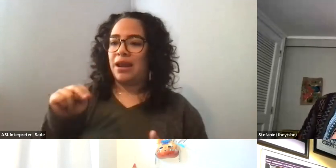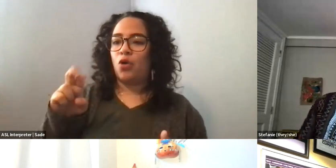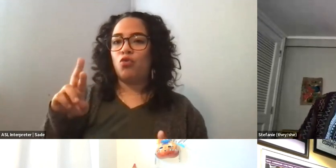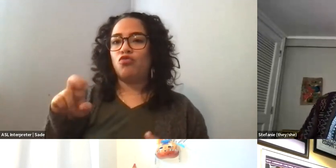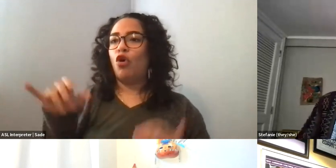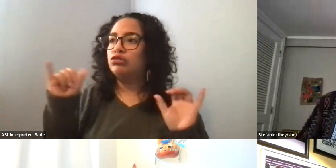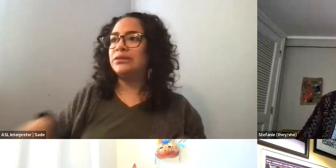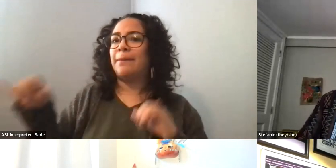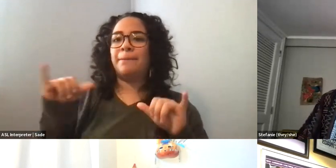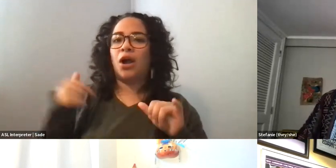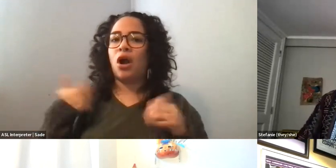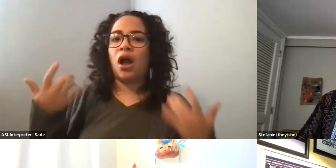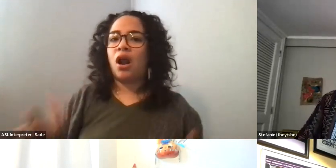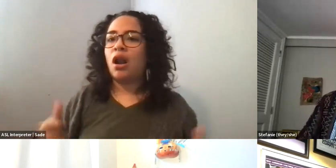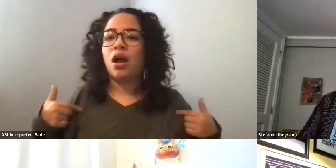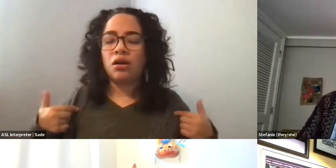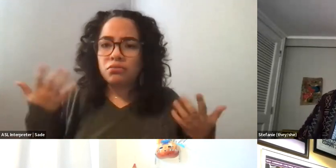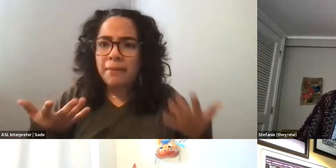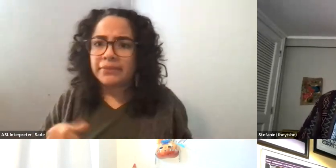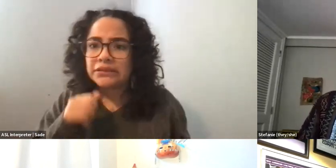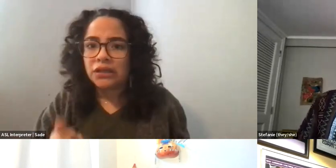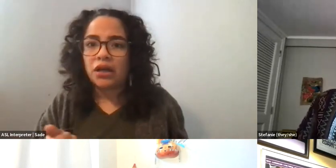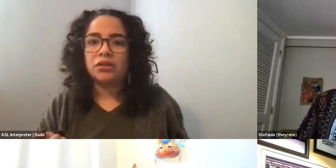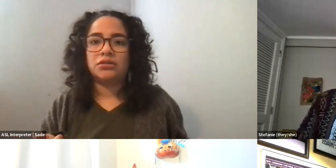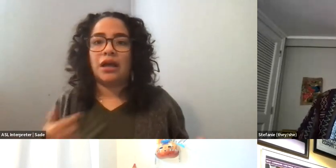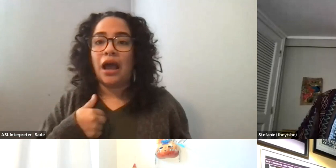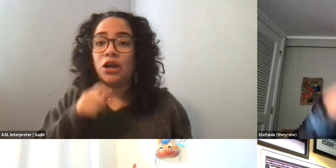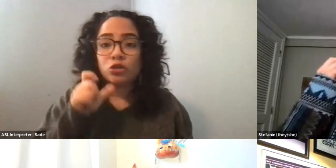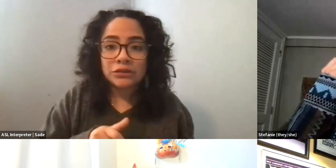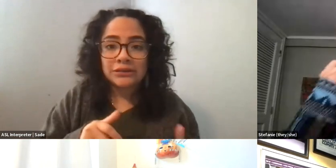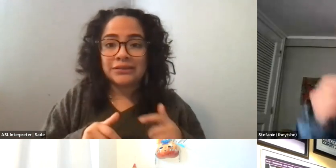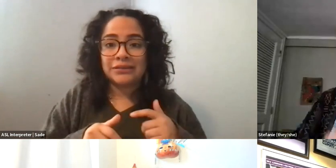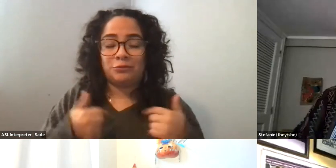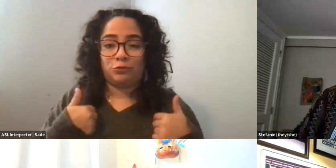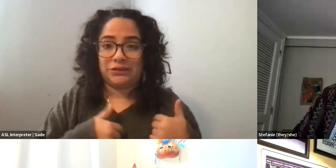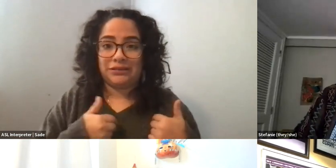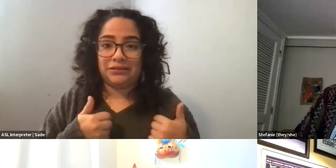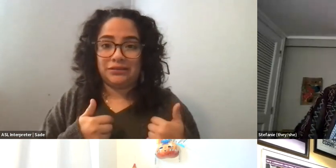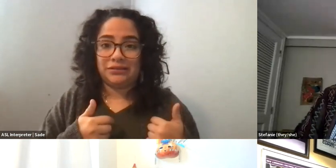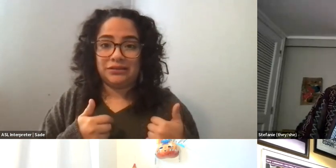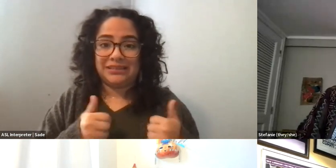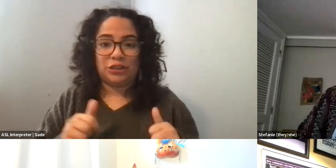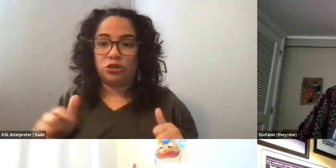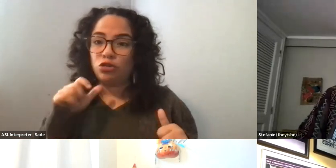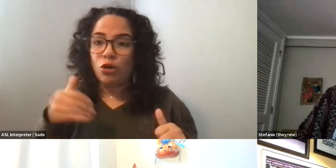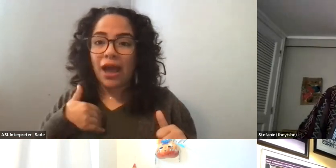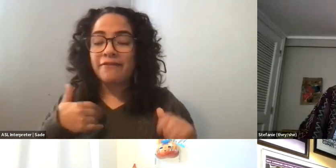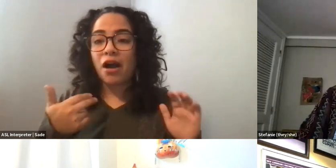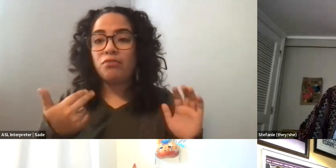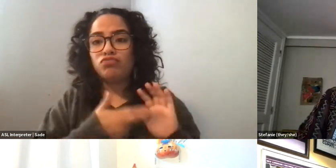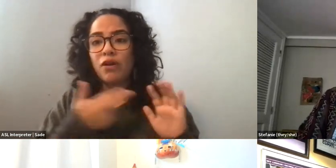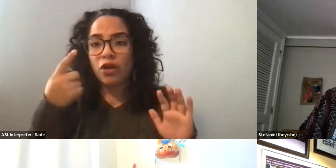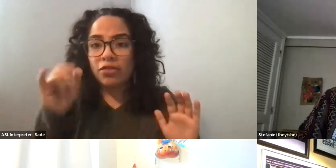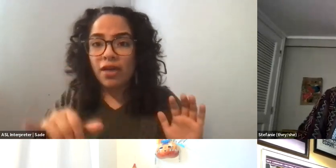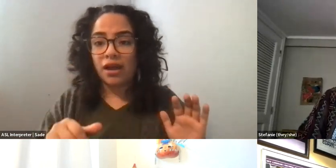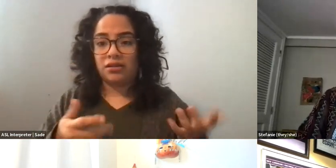know, that's my, where I'm situated. I don't think we still don't have space for that. Because I've worked with, you know,